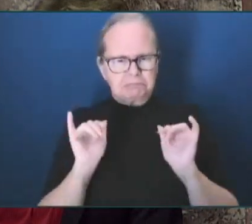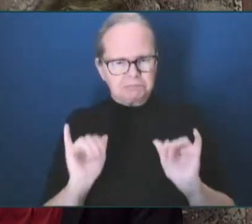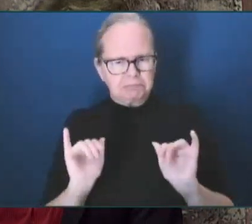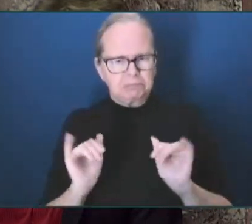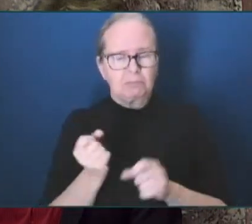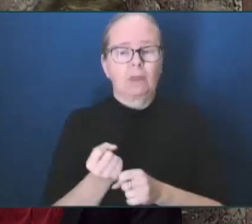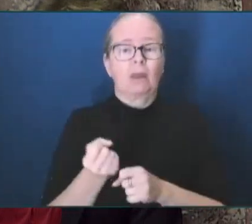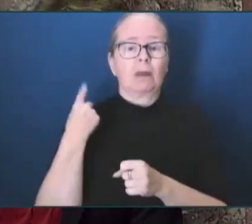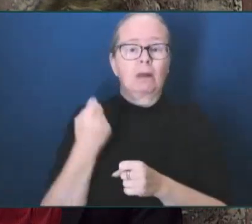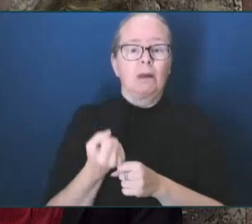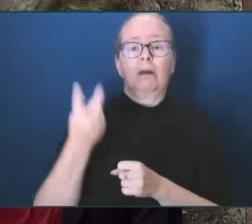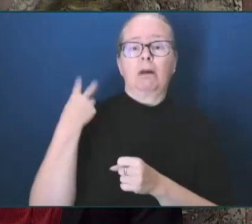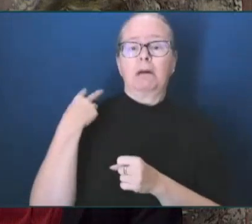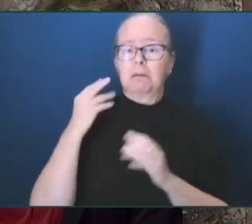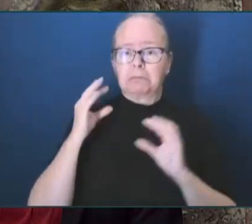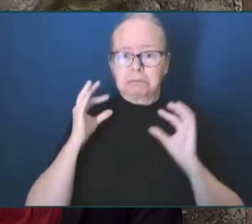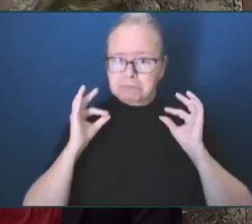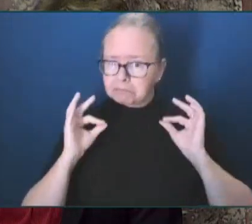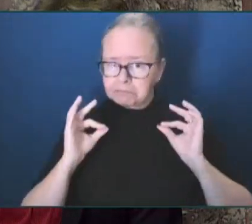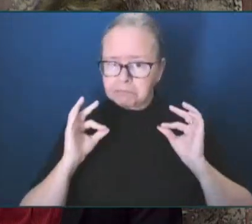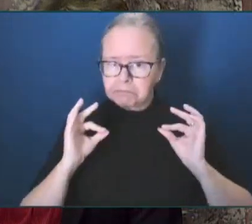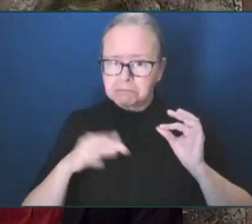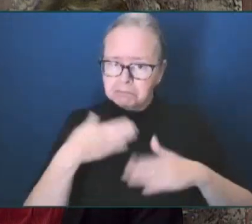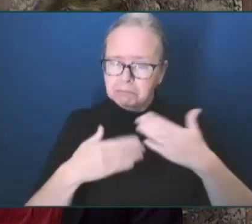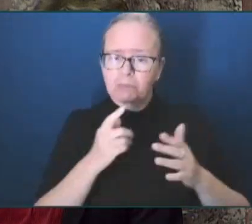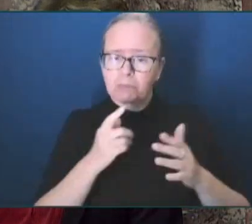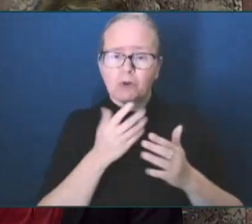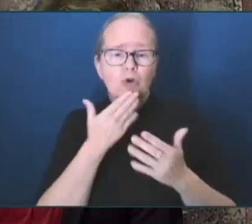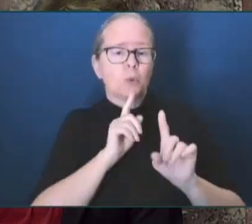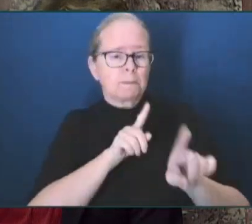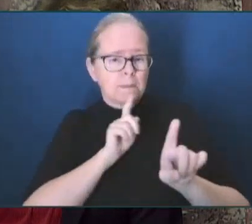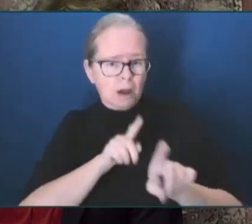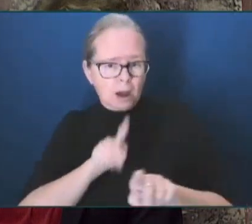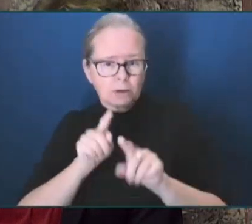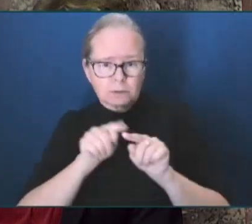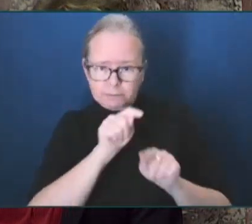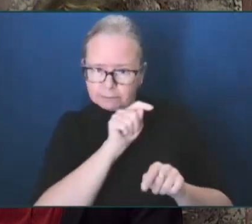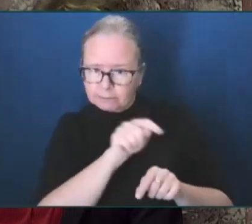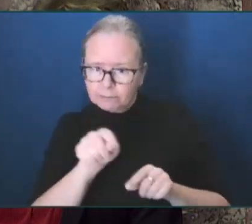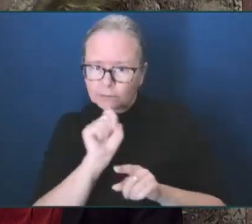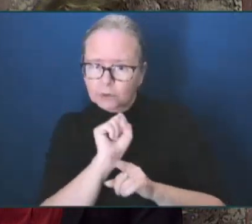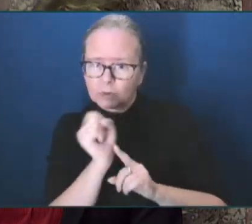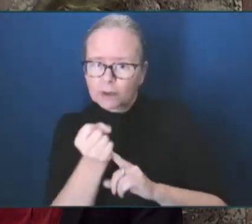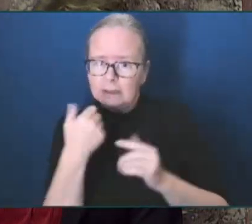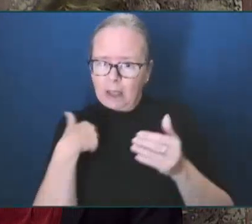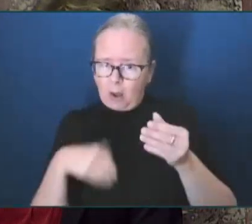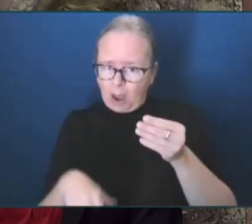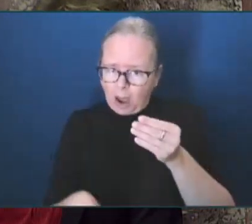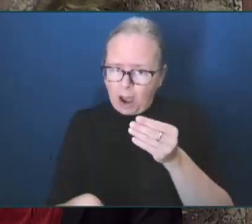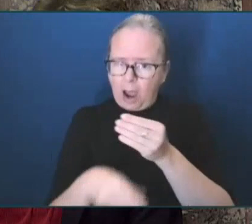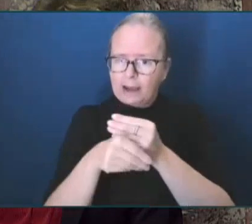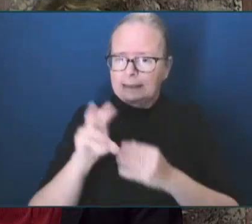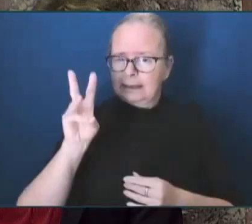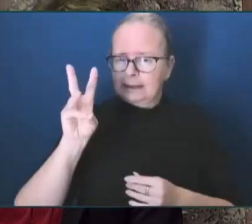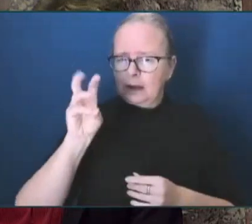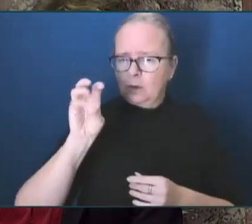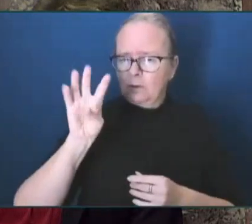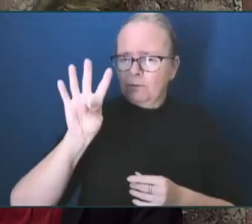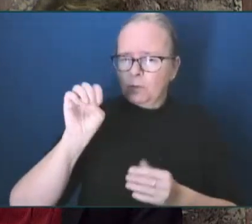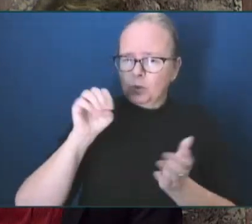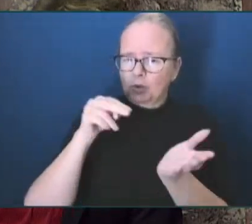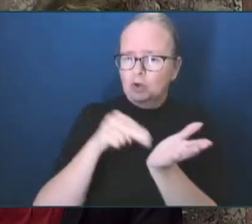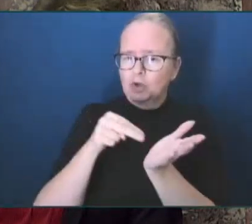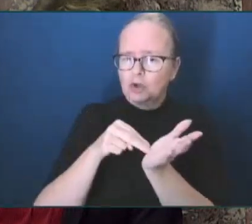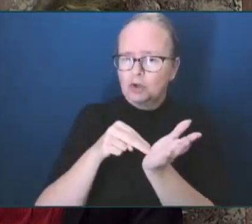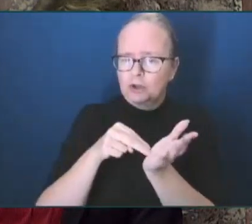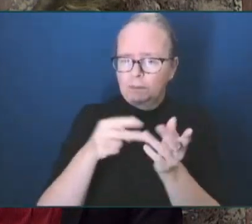to them. I would say that we've added 604 nursing spaces this year. I would say that we've improved pathways for